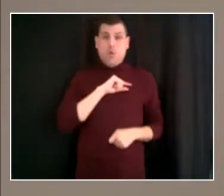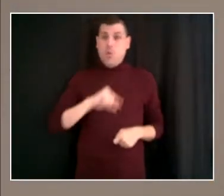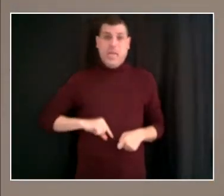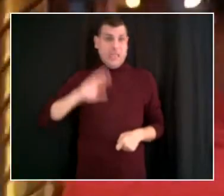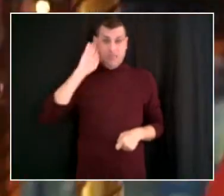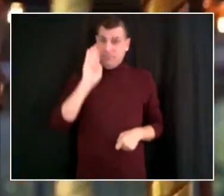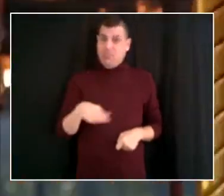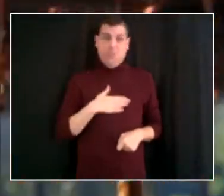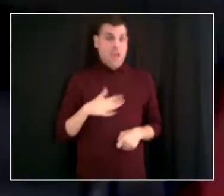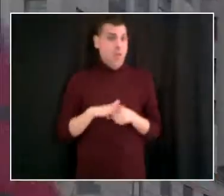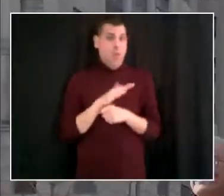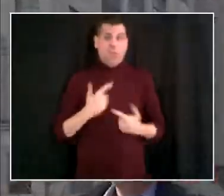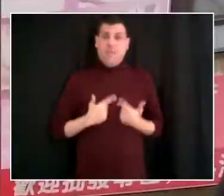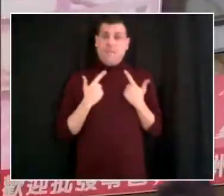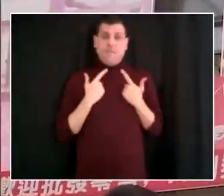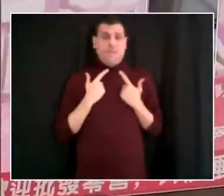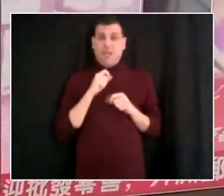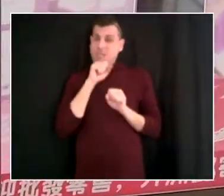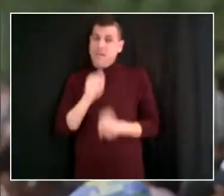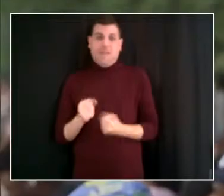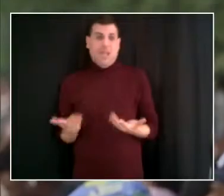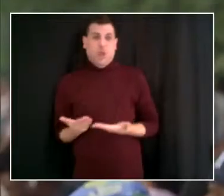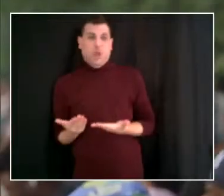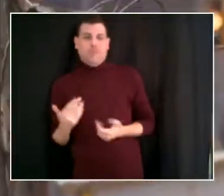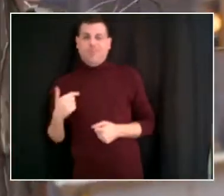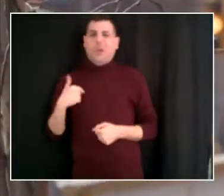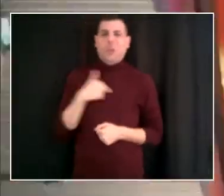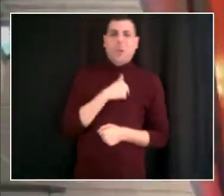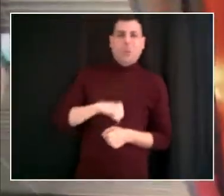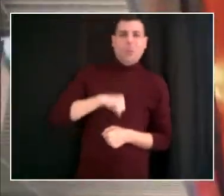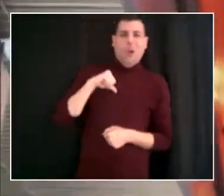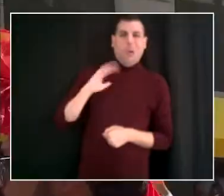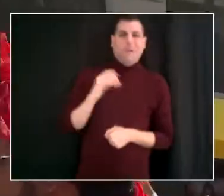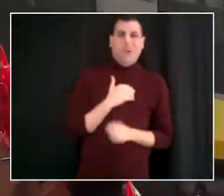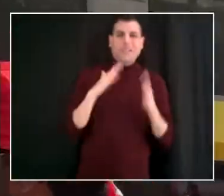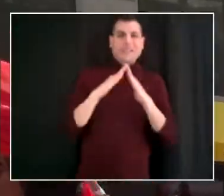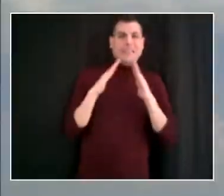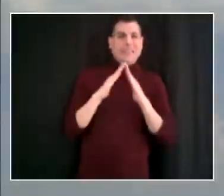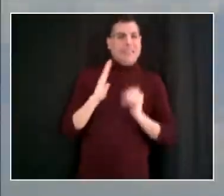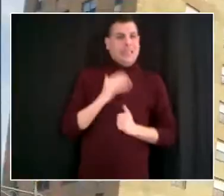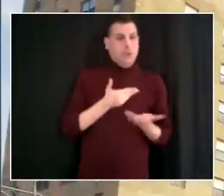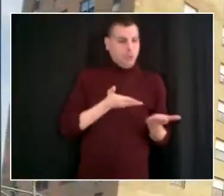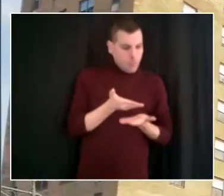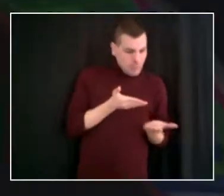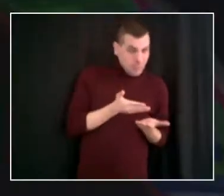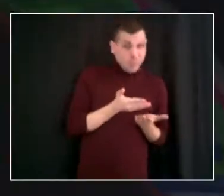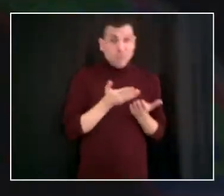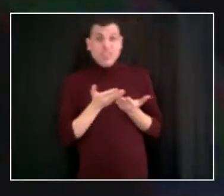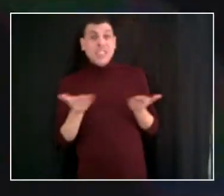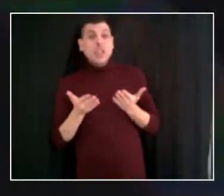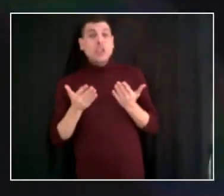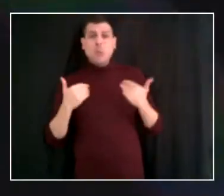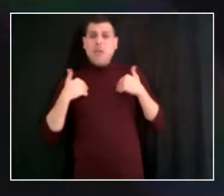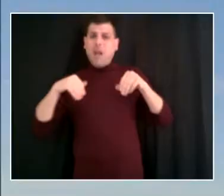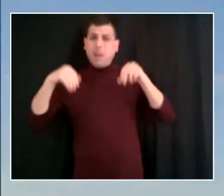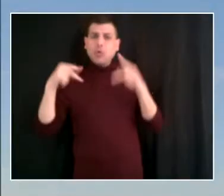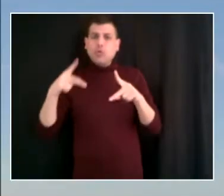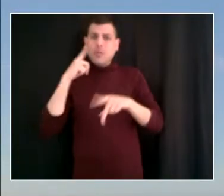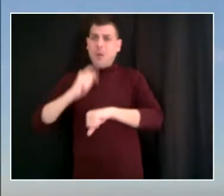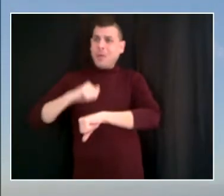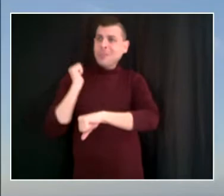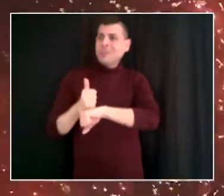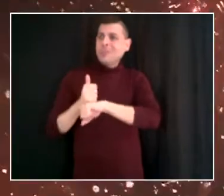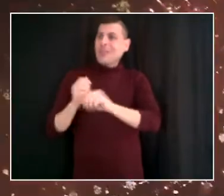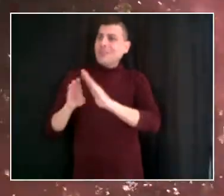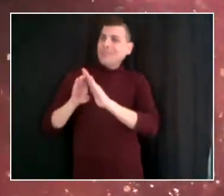very proud of our community that we serve. The city really gave me the opportunity in order for me to launch my dreams. It